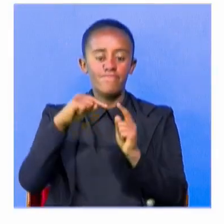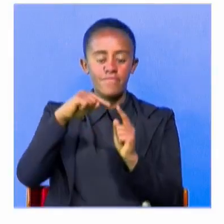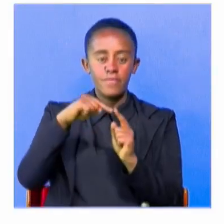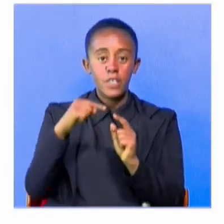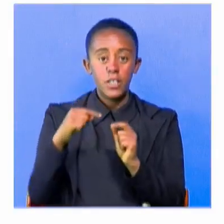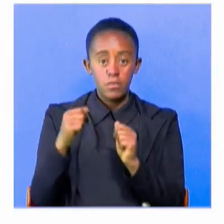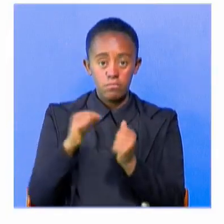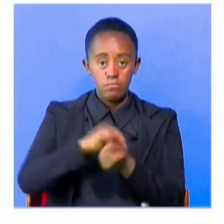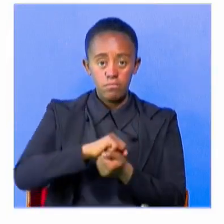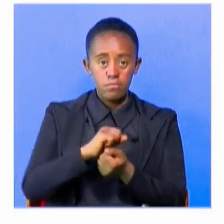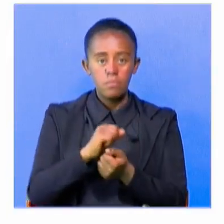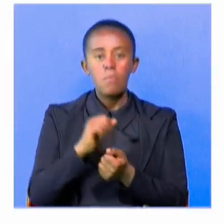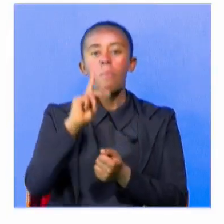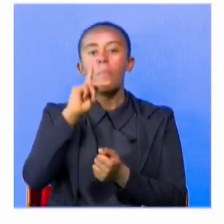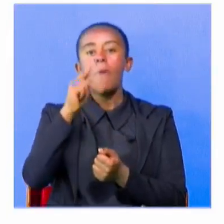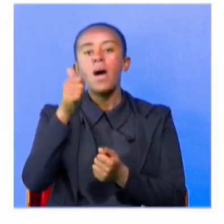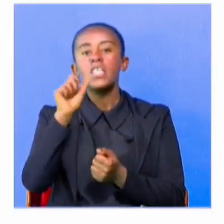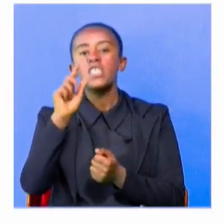passive.